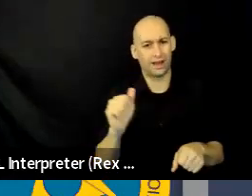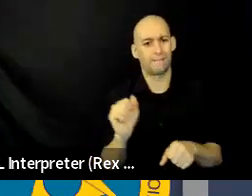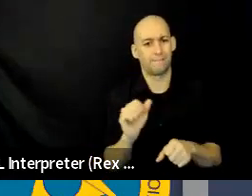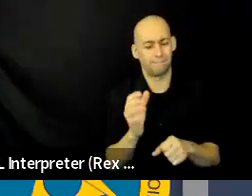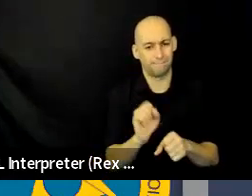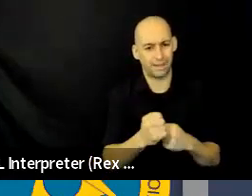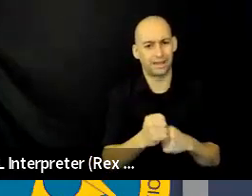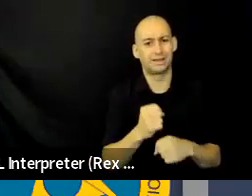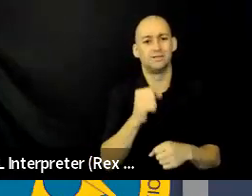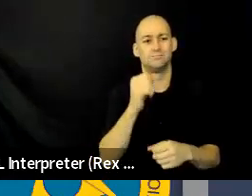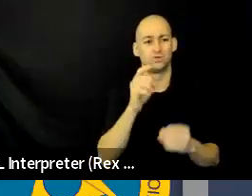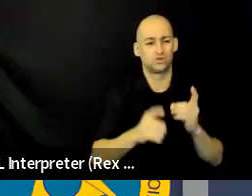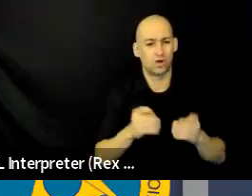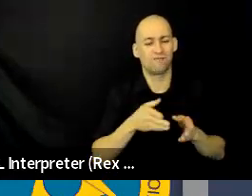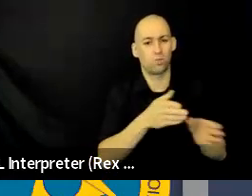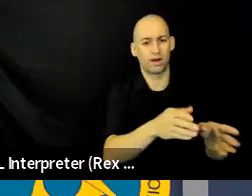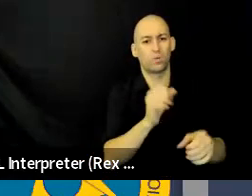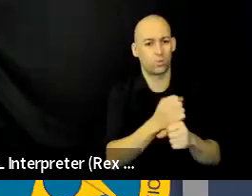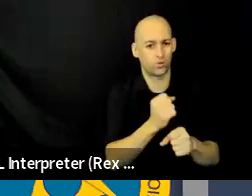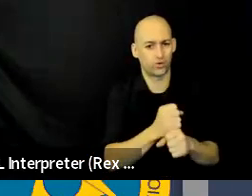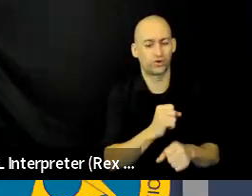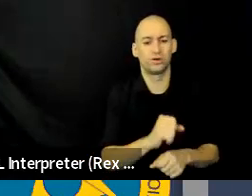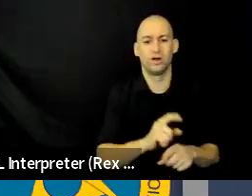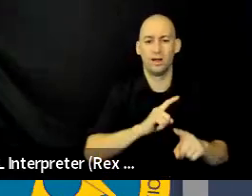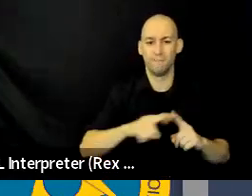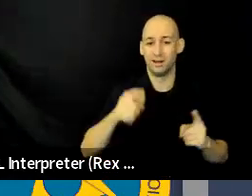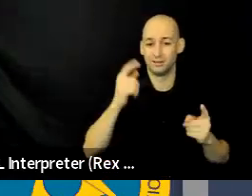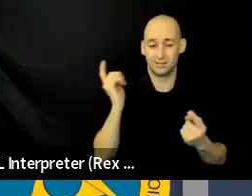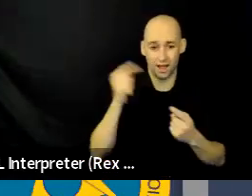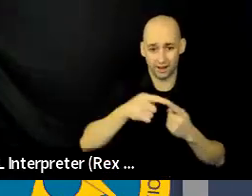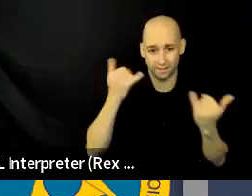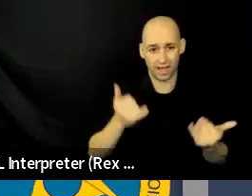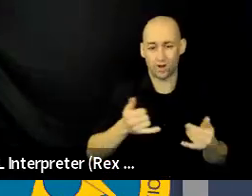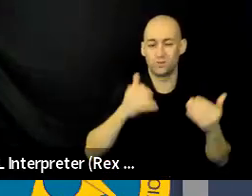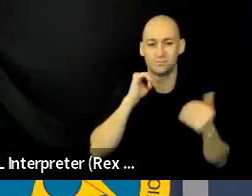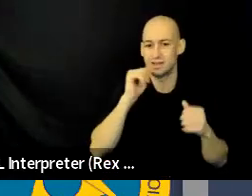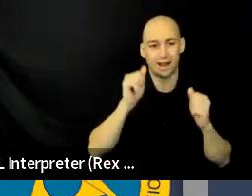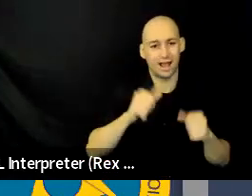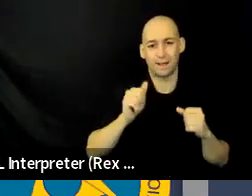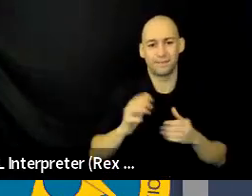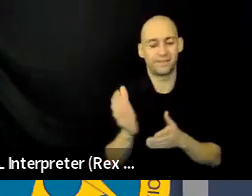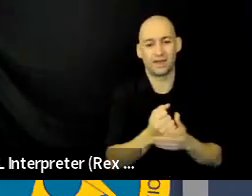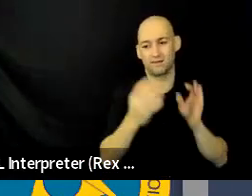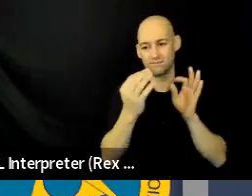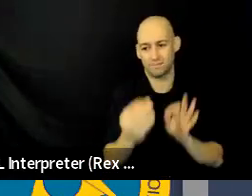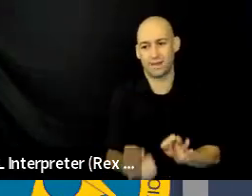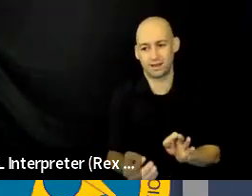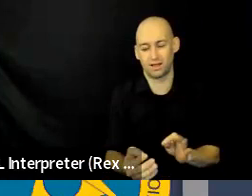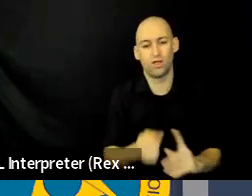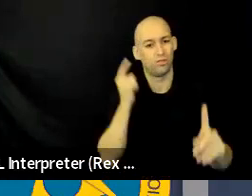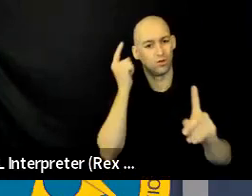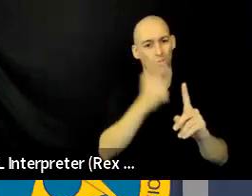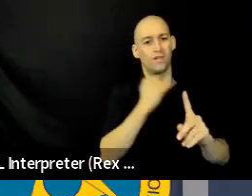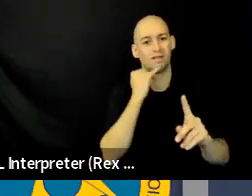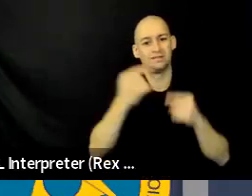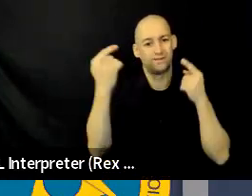that they can reach your, but to date, we haven't been able to receive feedback. I think the goal has been, we're gonna fight